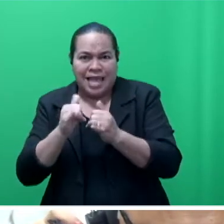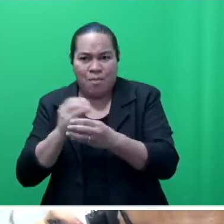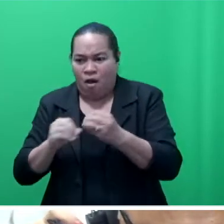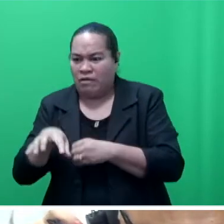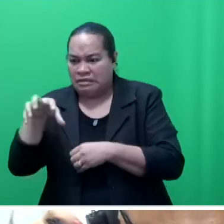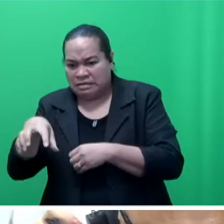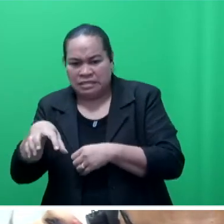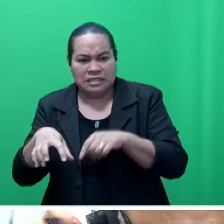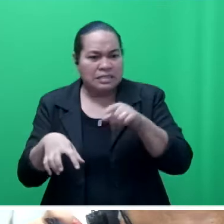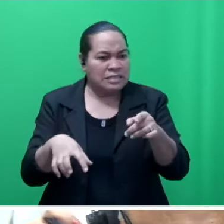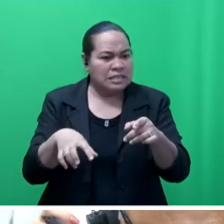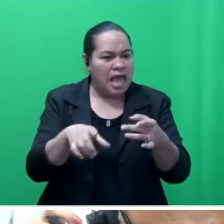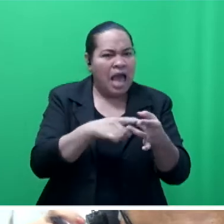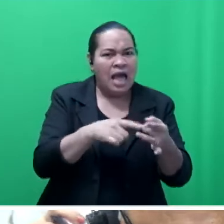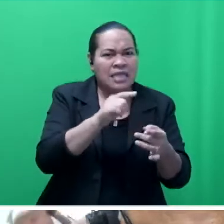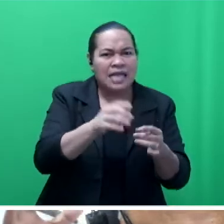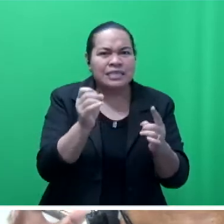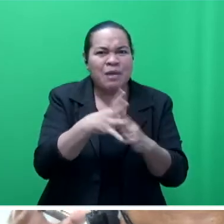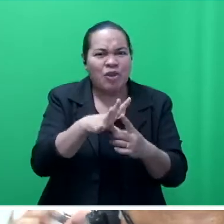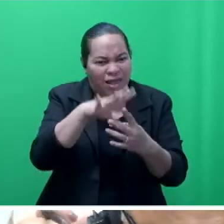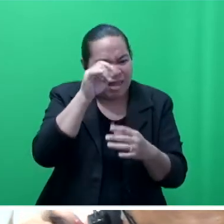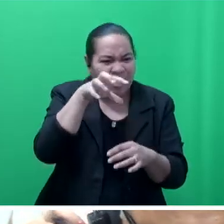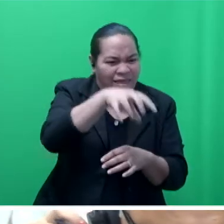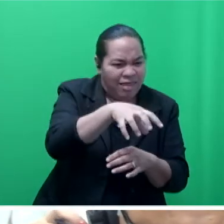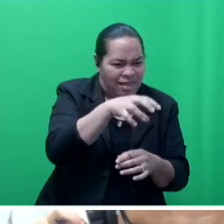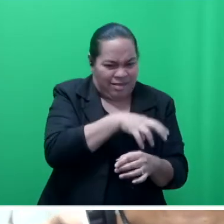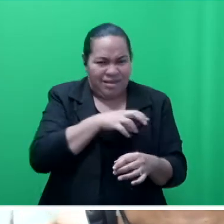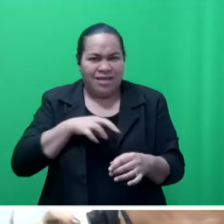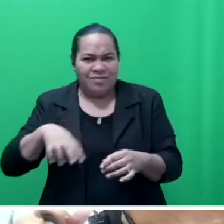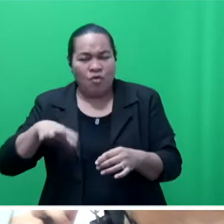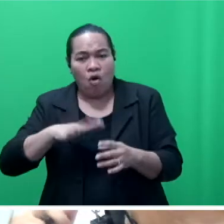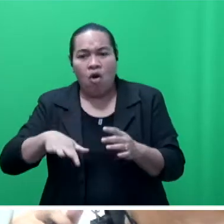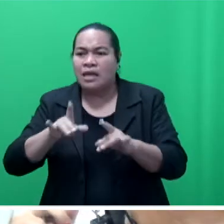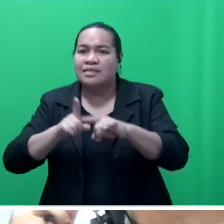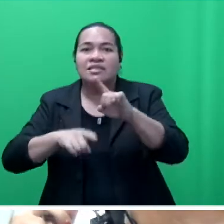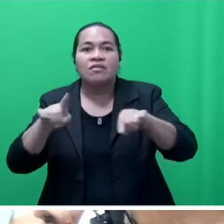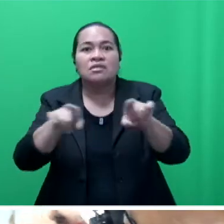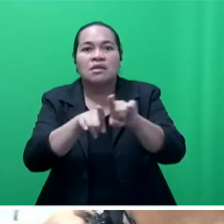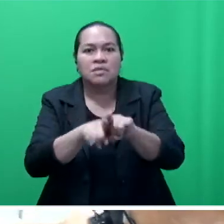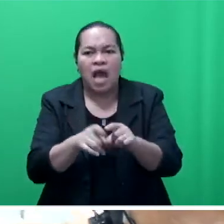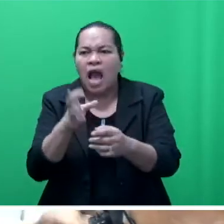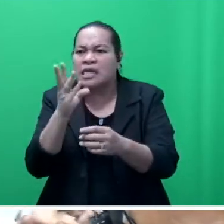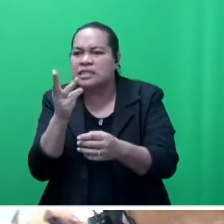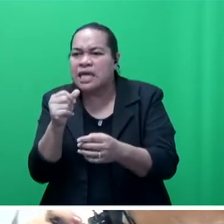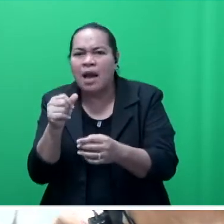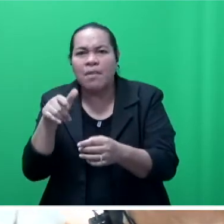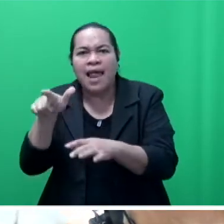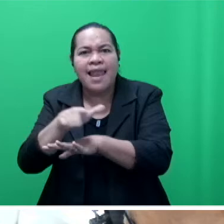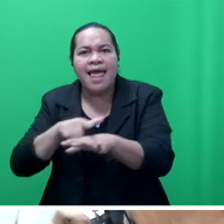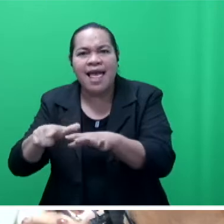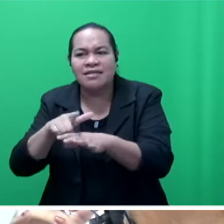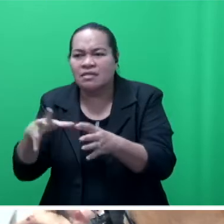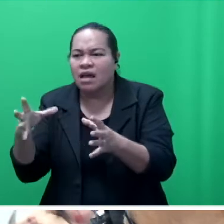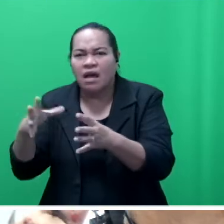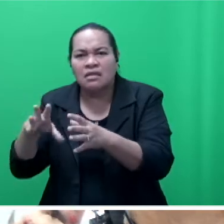somewhere else, even poverty alleviation is somewhere, half of it spread across, lands department. You have half of it in there. The other half, the maps, is